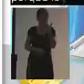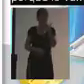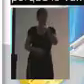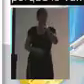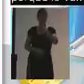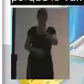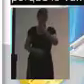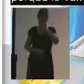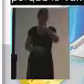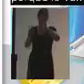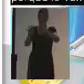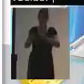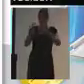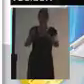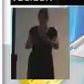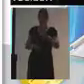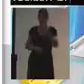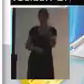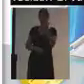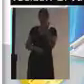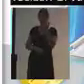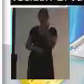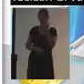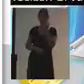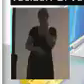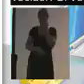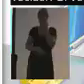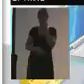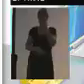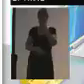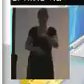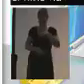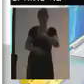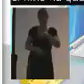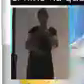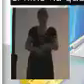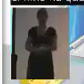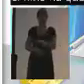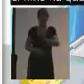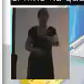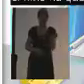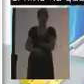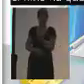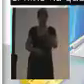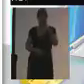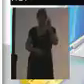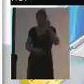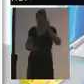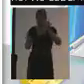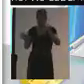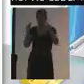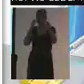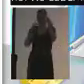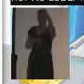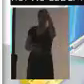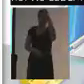assessing if there is learning, if the child is happy or not. We do